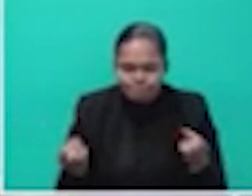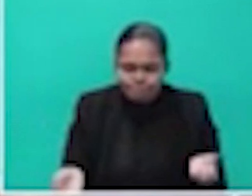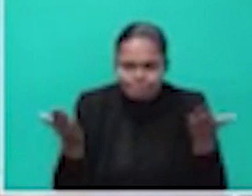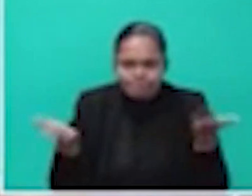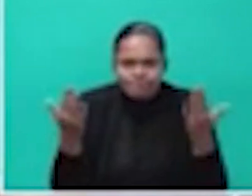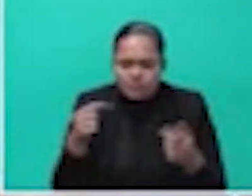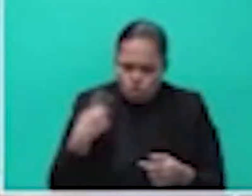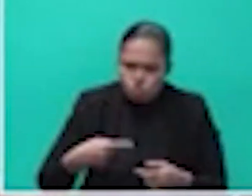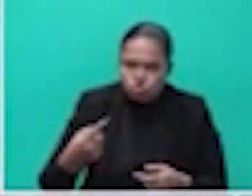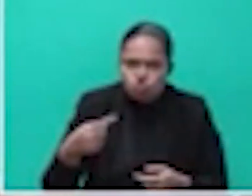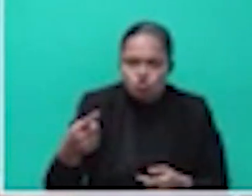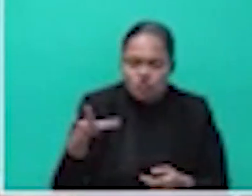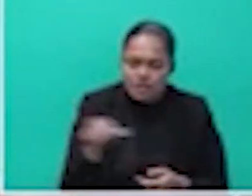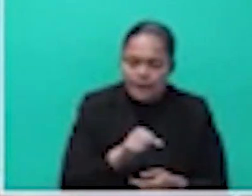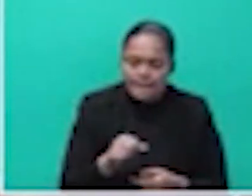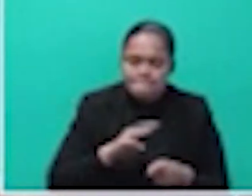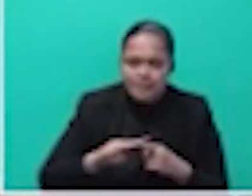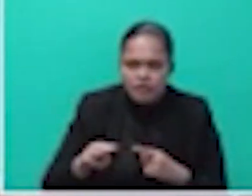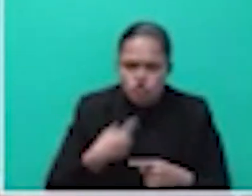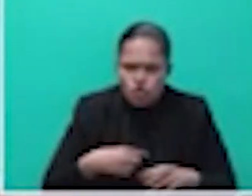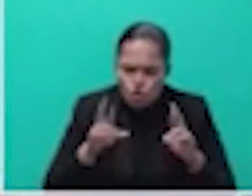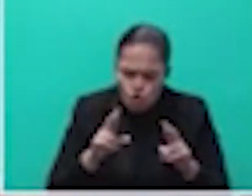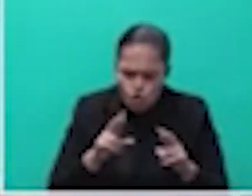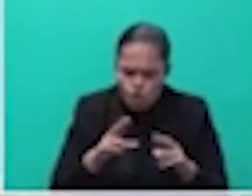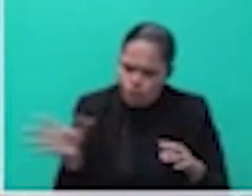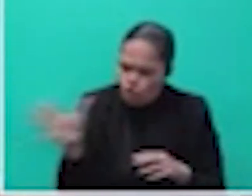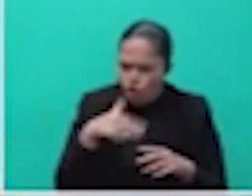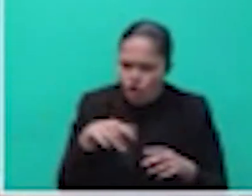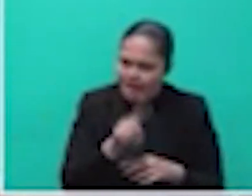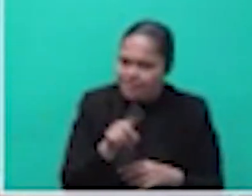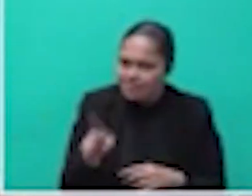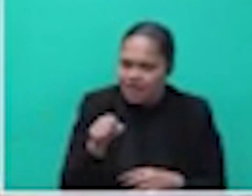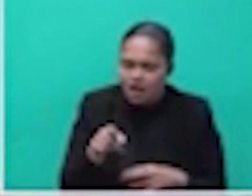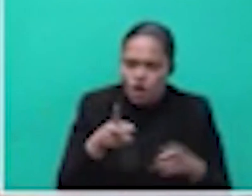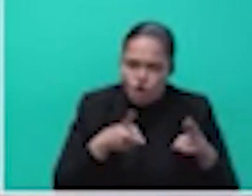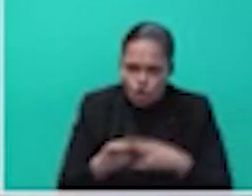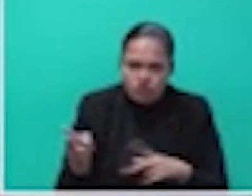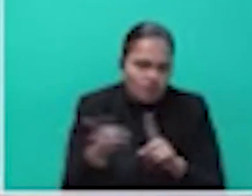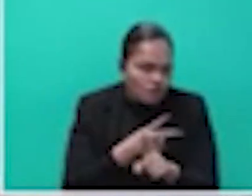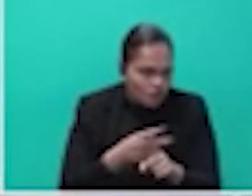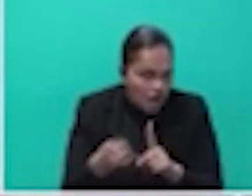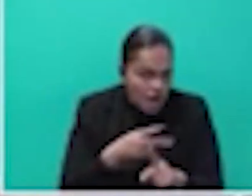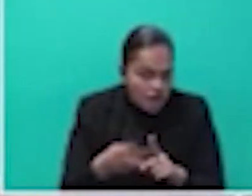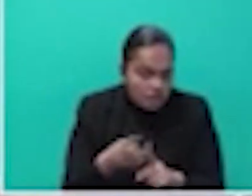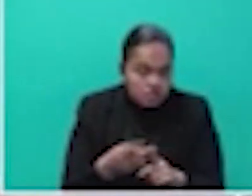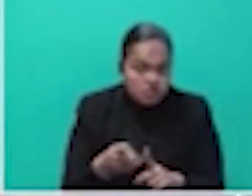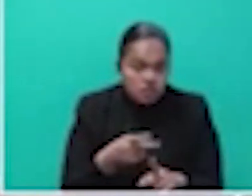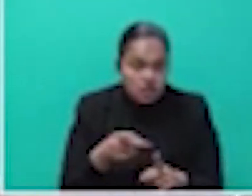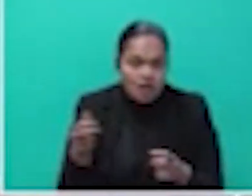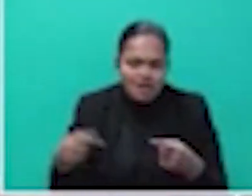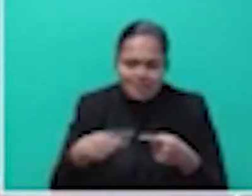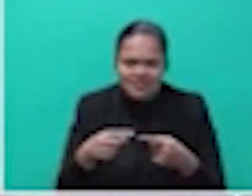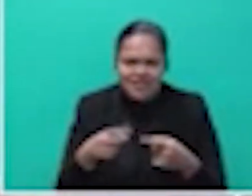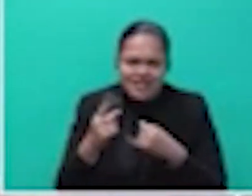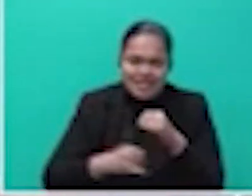this message. And we hope to be there at the launch of that report, the Violence Against Children in Fiji report, and the